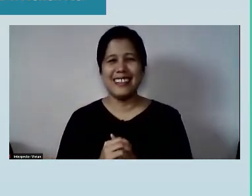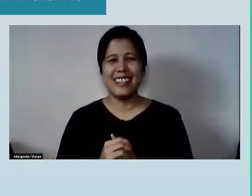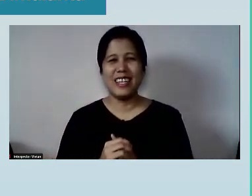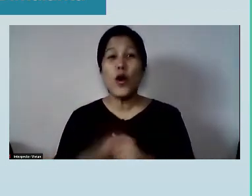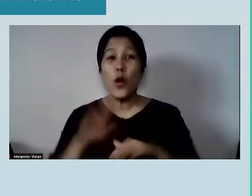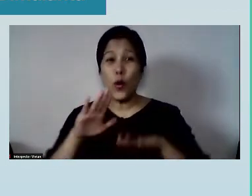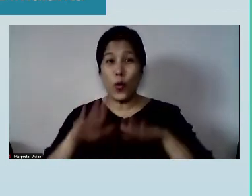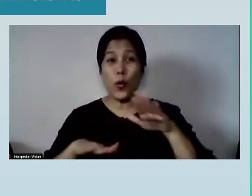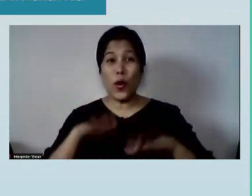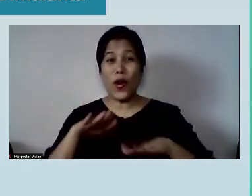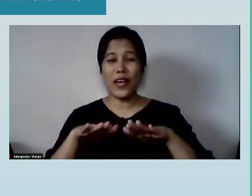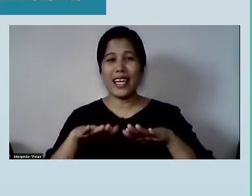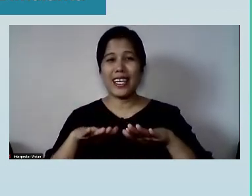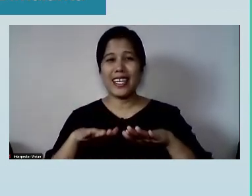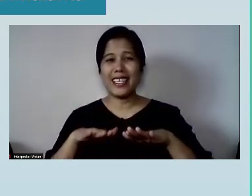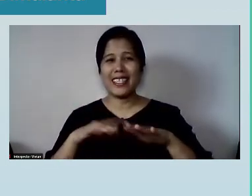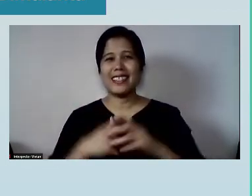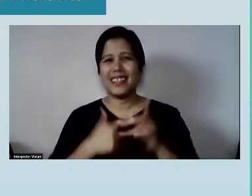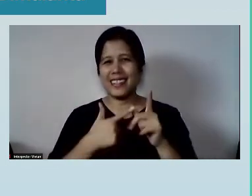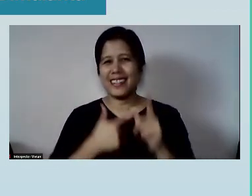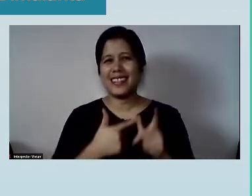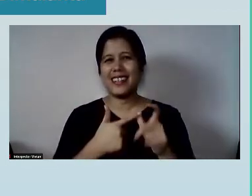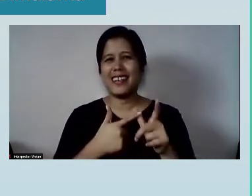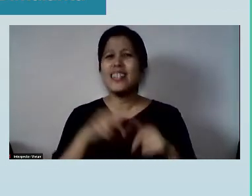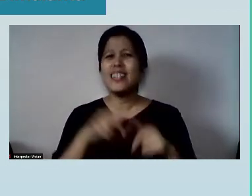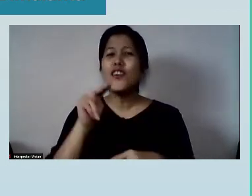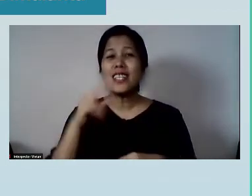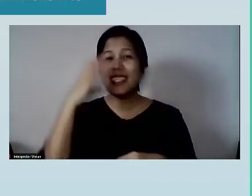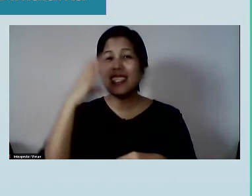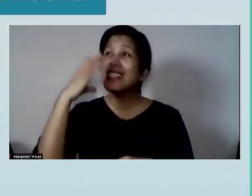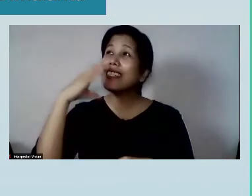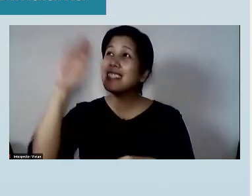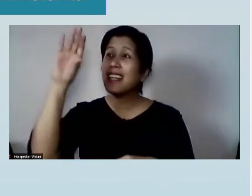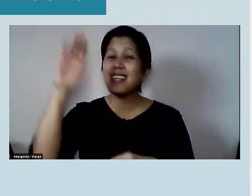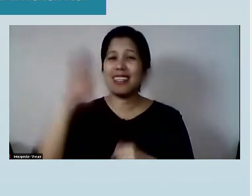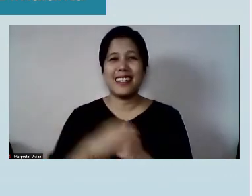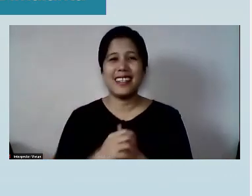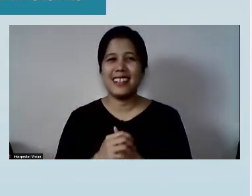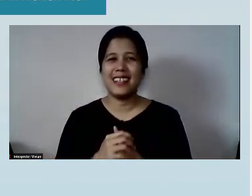Walking and jogging outdoors. You need the sun. Umuulan nga lang ngayon. Next slide.